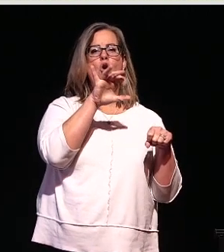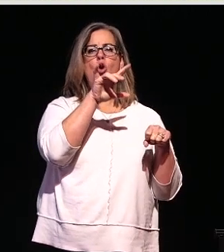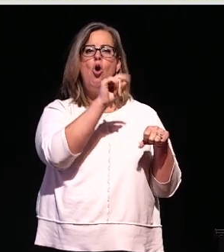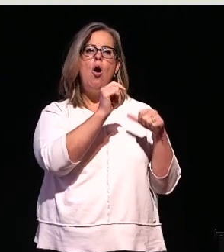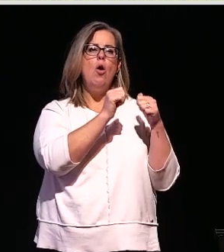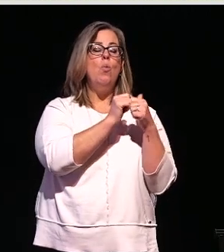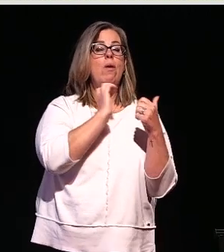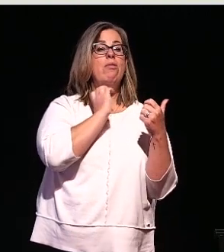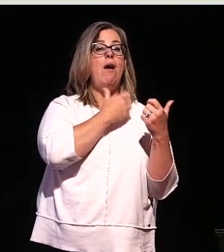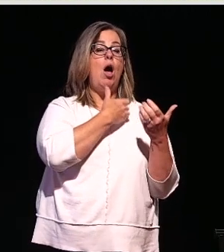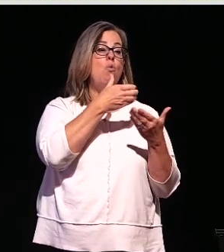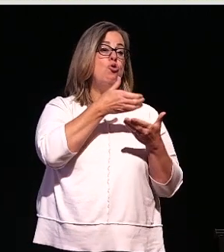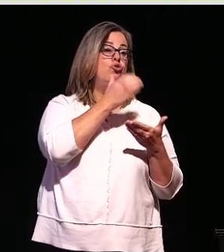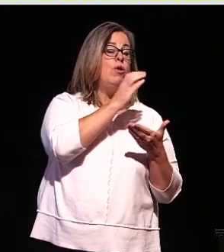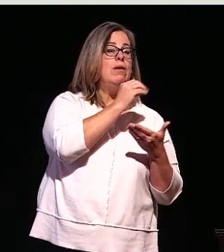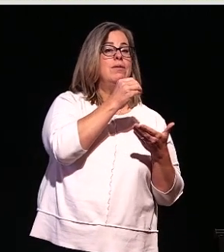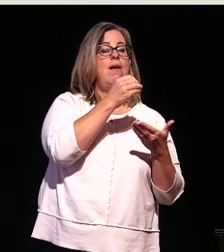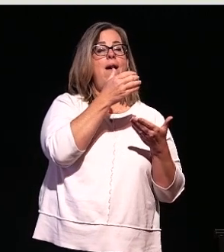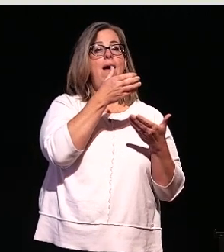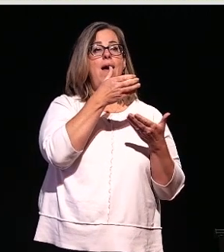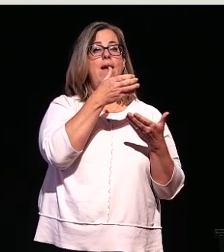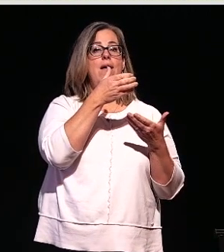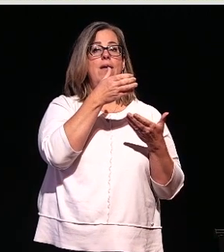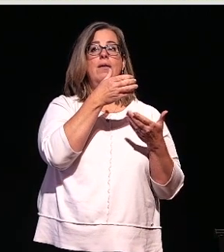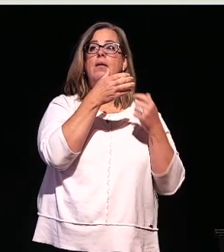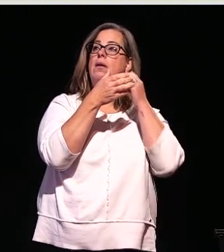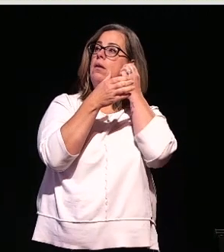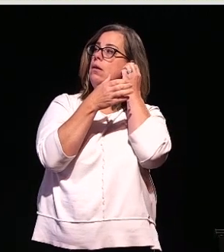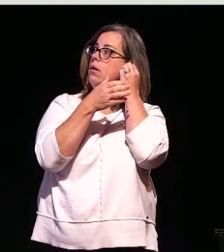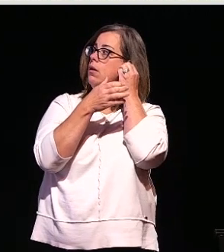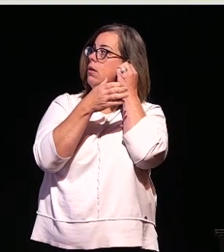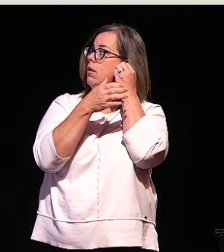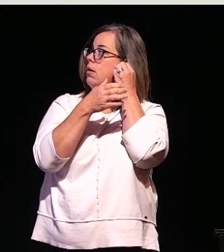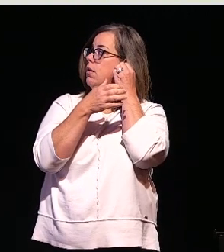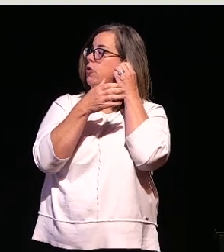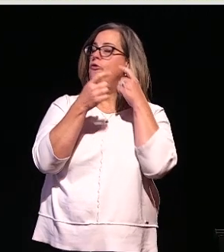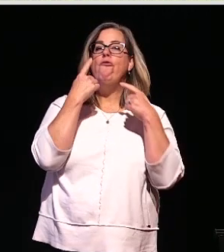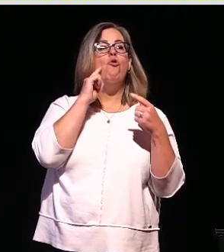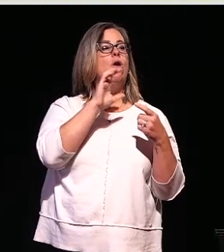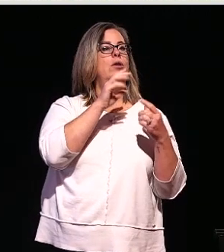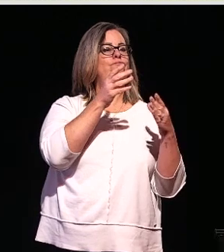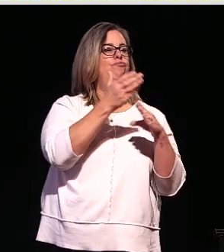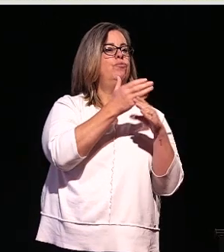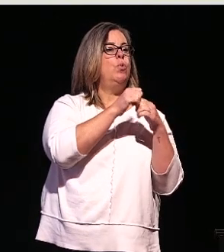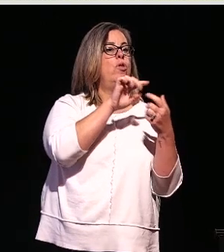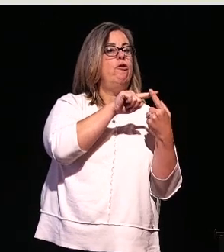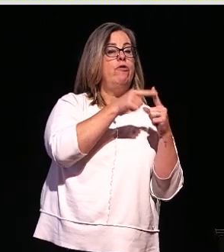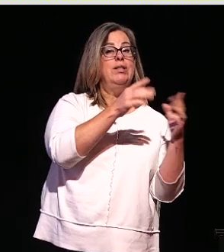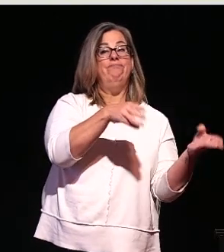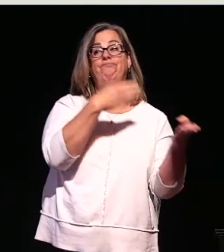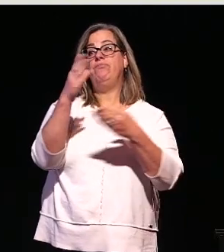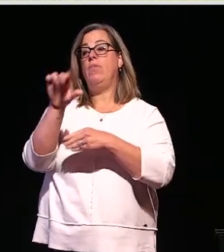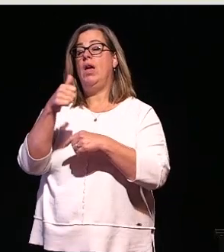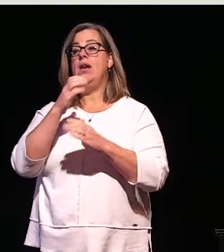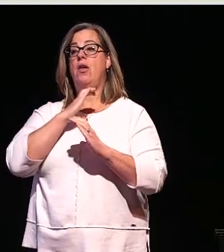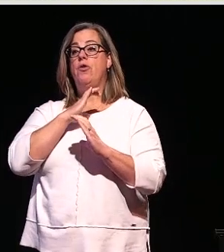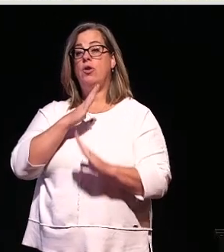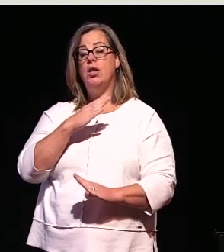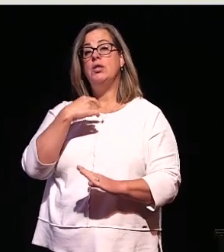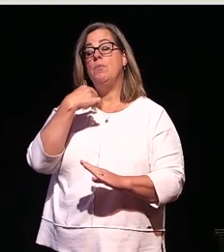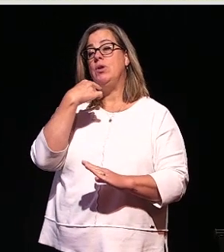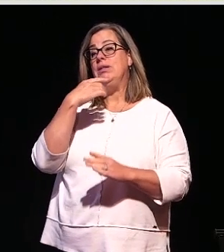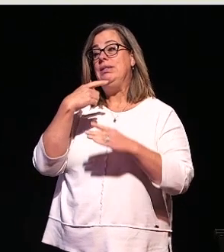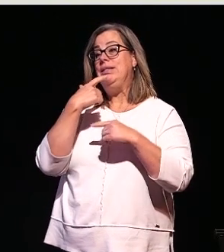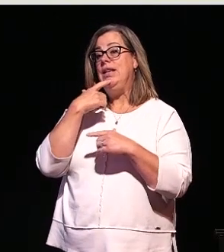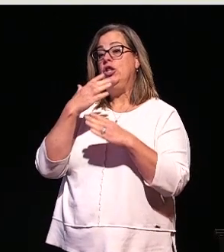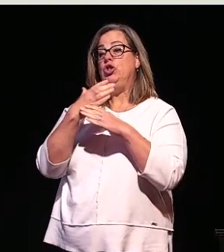friends and regained her confidence. Another customer told me that she shared our drinks with her dying husband when he was in